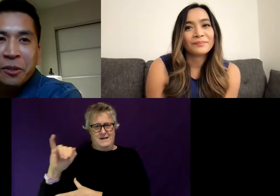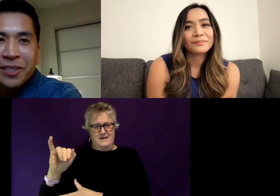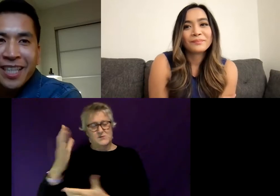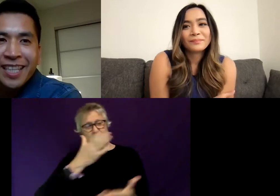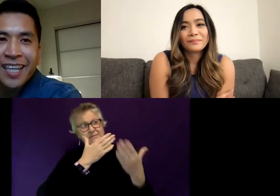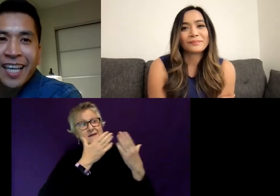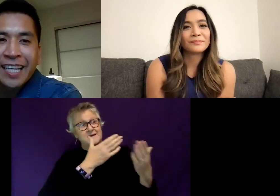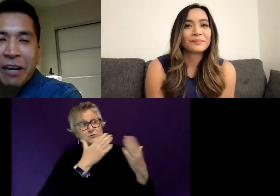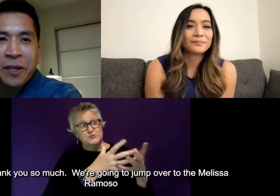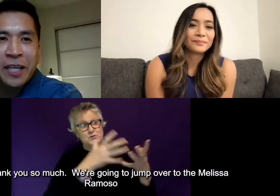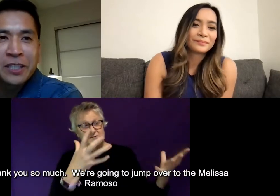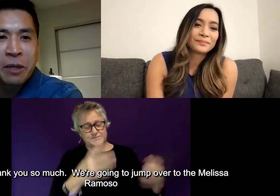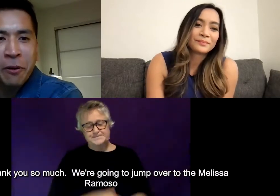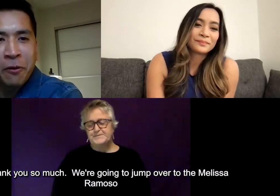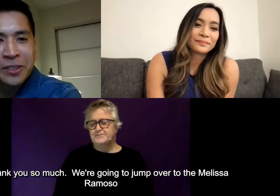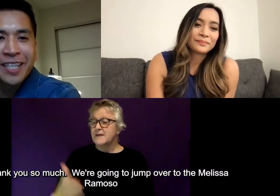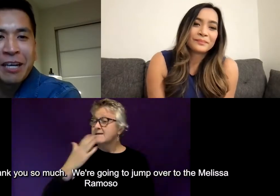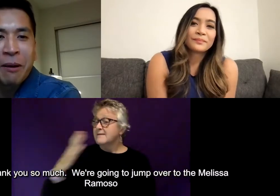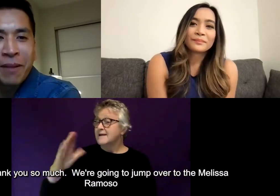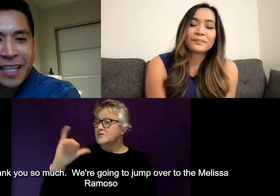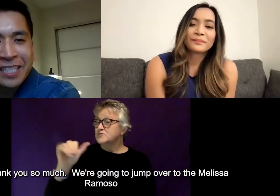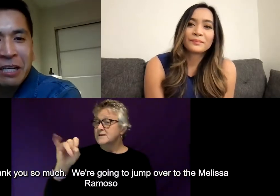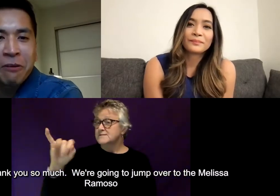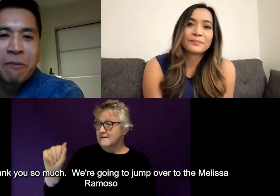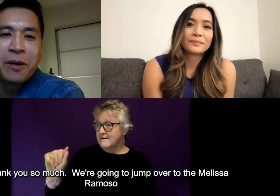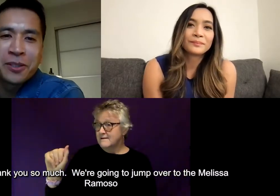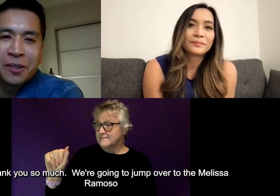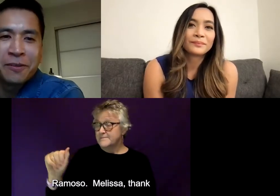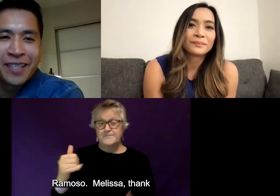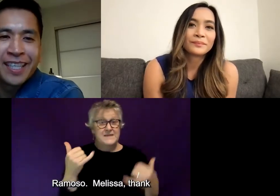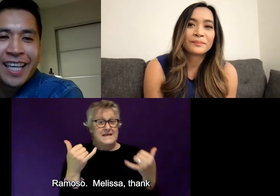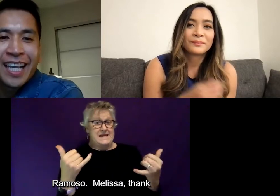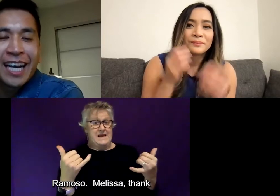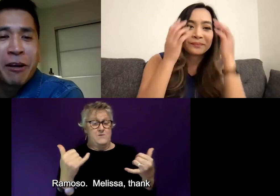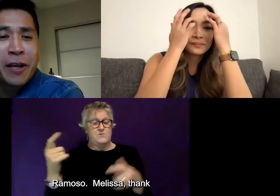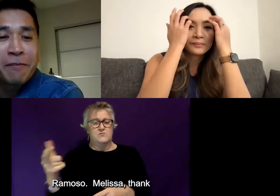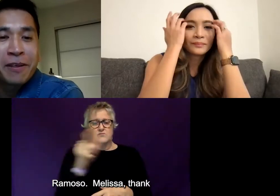Thank you so much, Jessica. Now we're going to jump over to Melissa Ramoso.